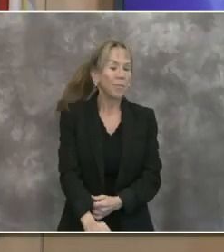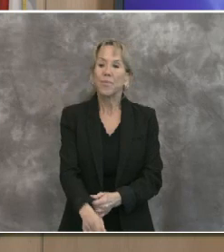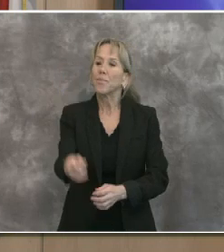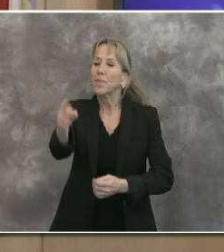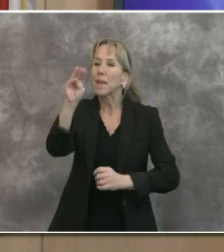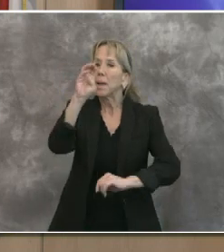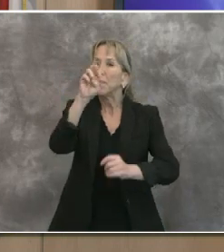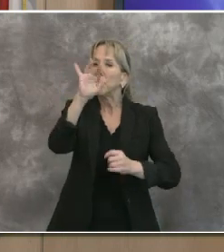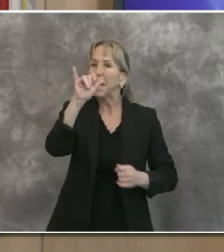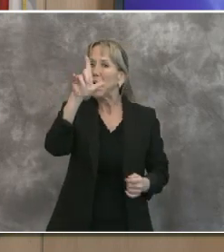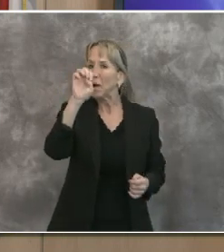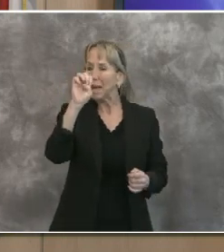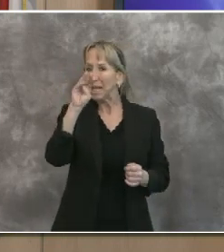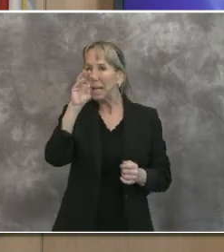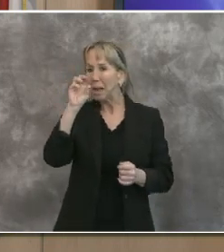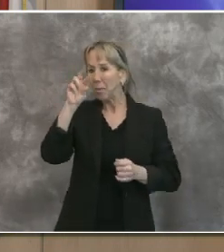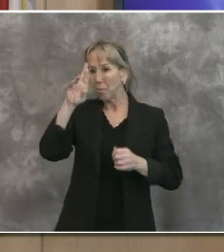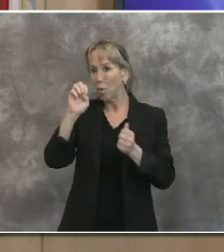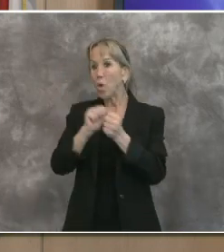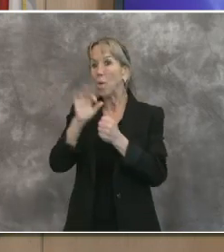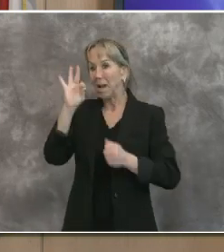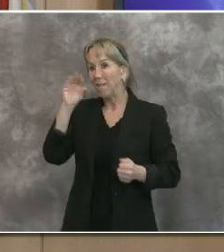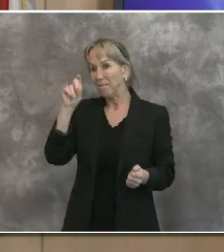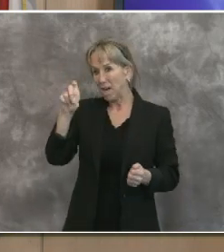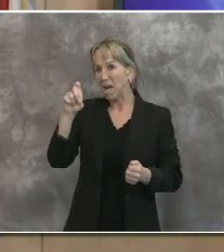Marilee Moore with Fox 5. Please state your question.